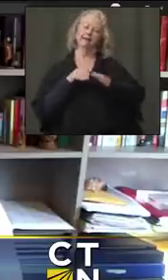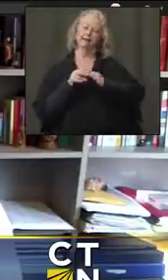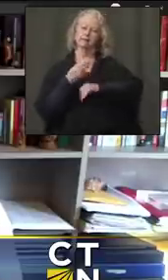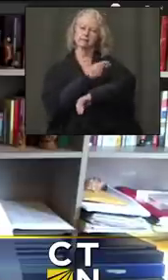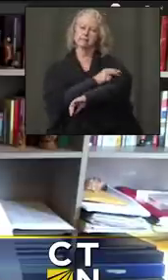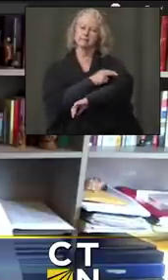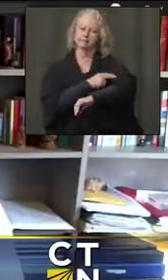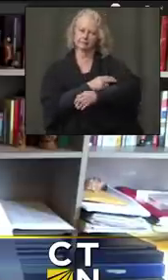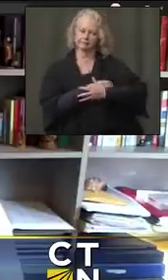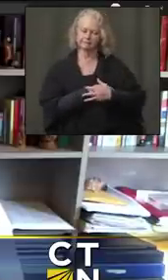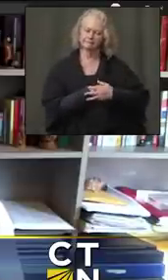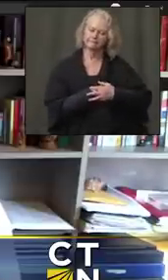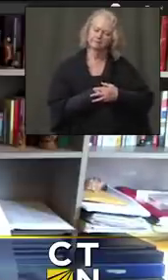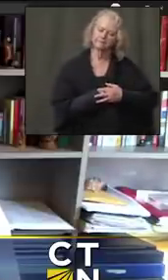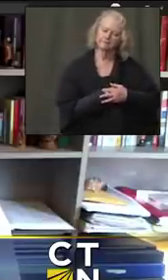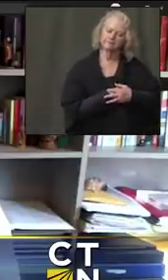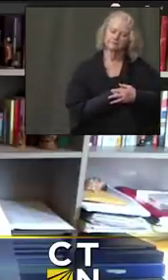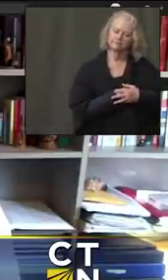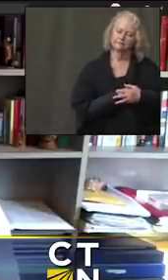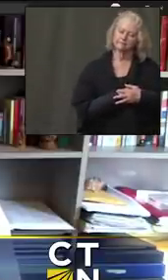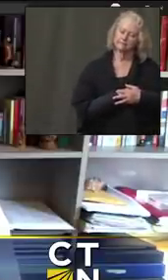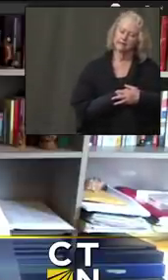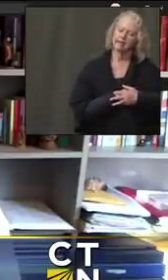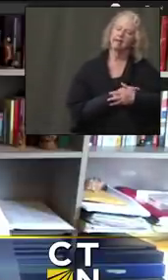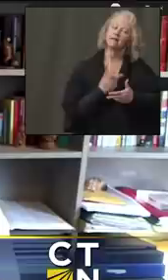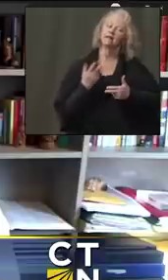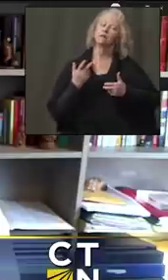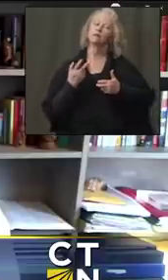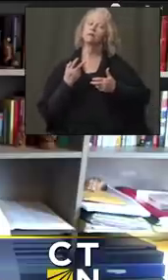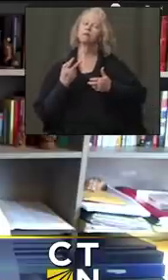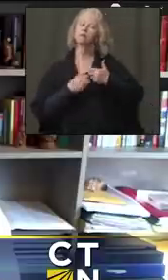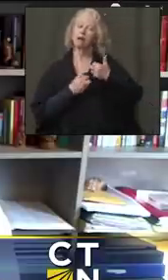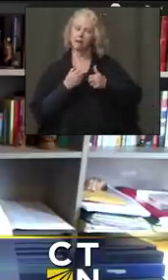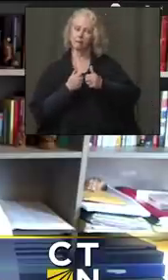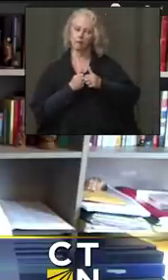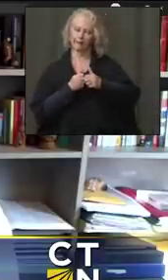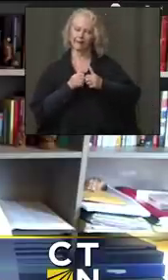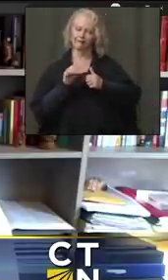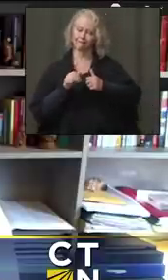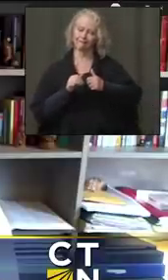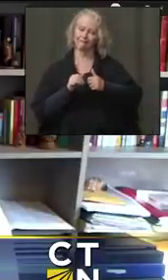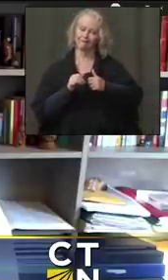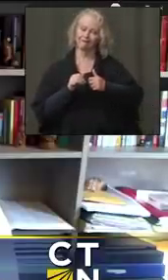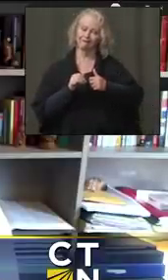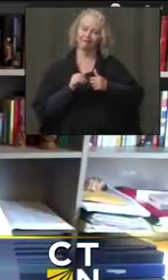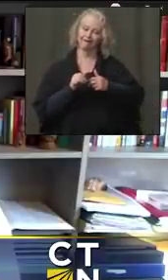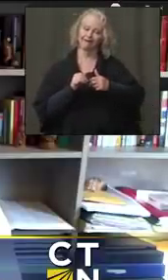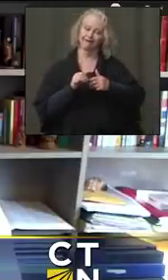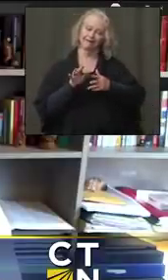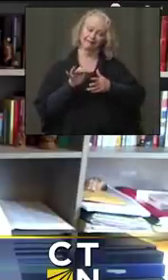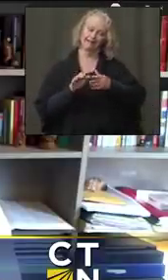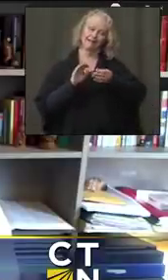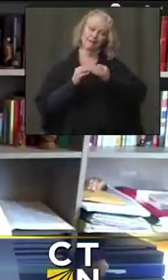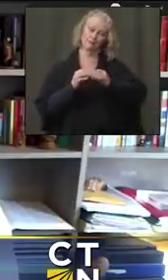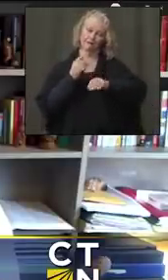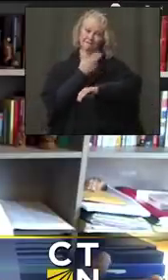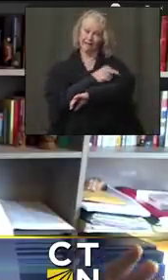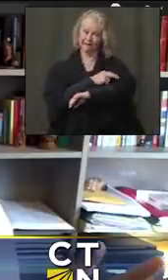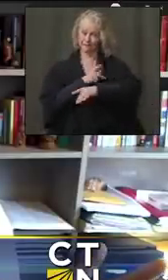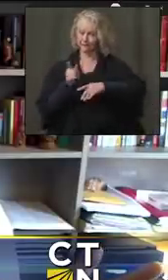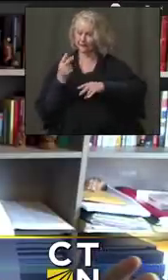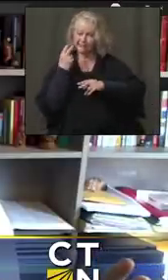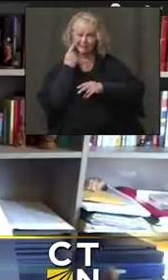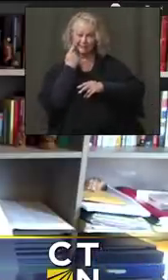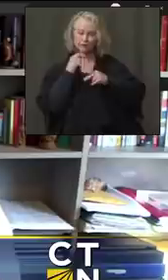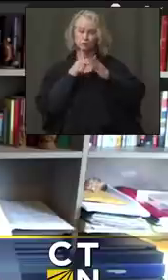of the problems with respect to hospitalizations, as you can say, as the governor had just shown, we